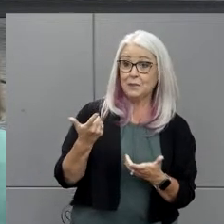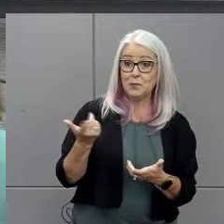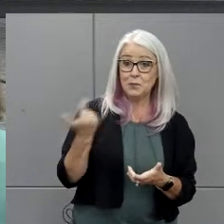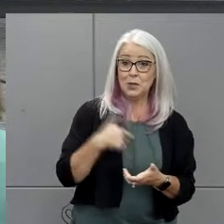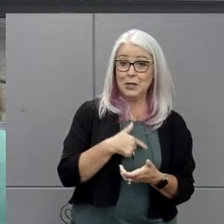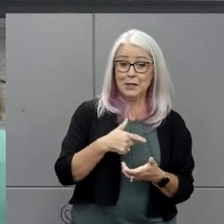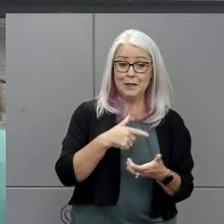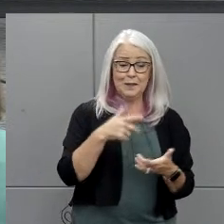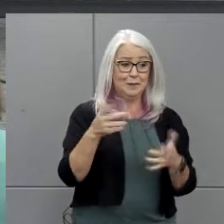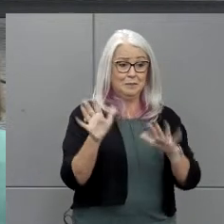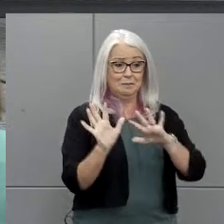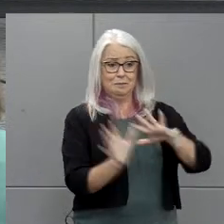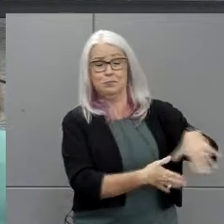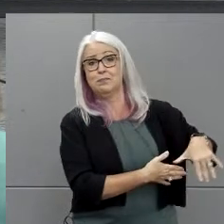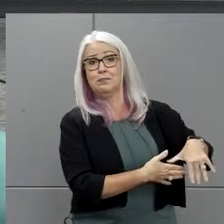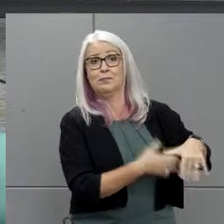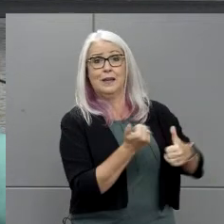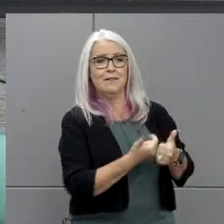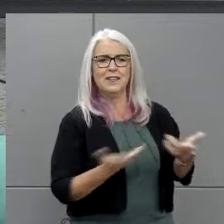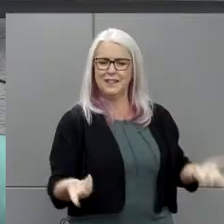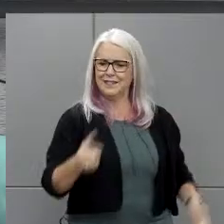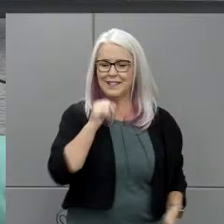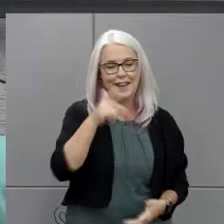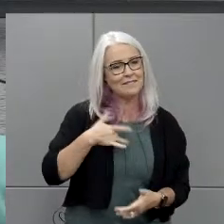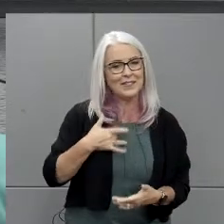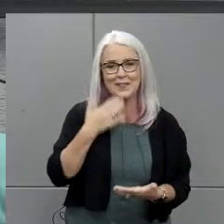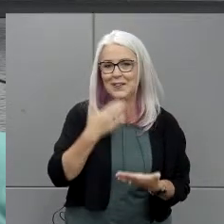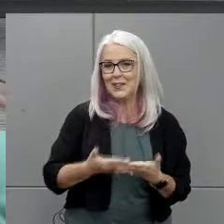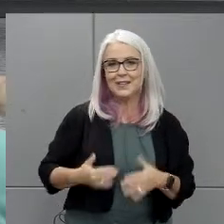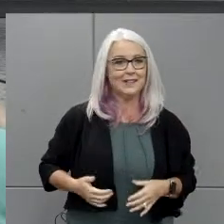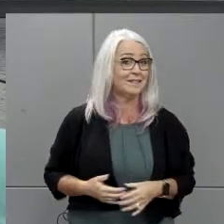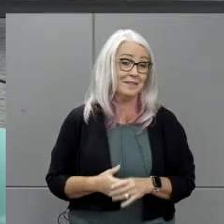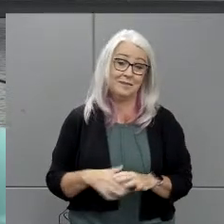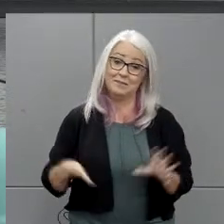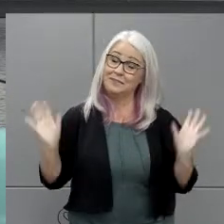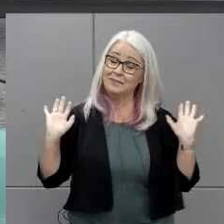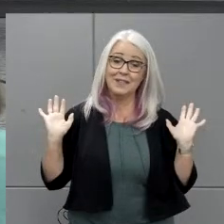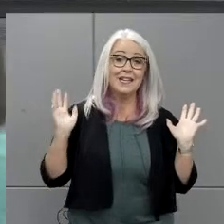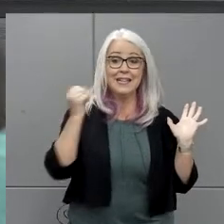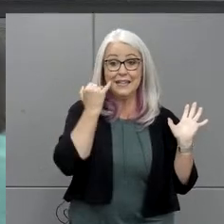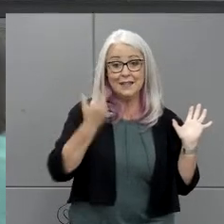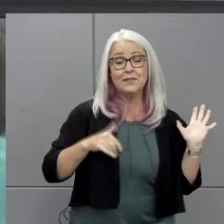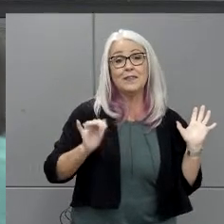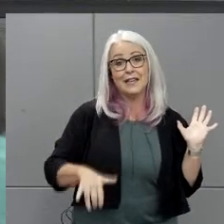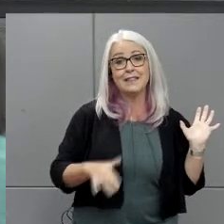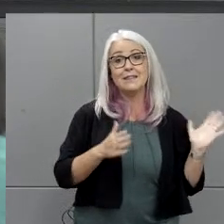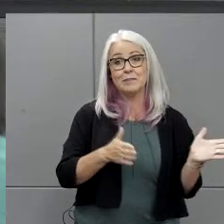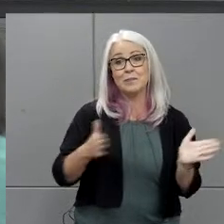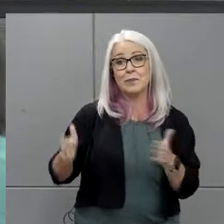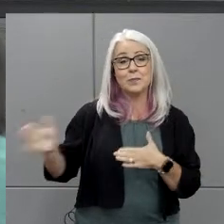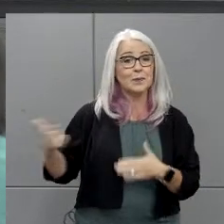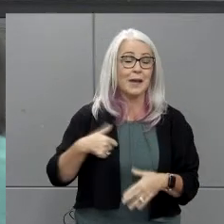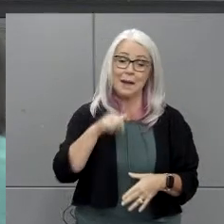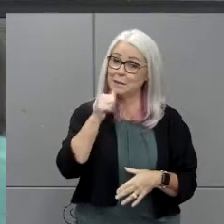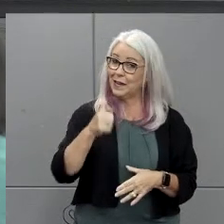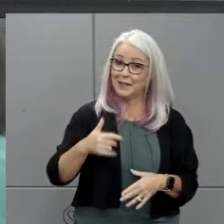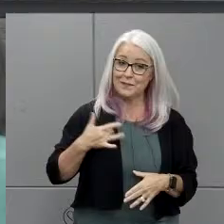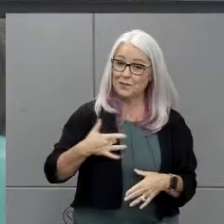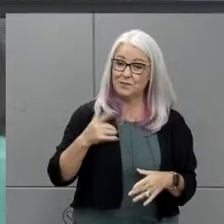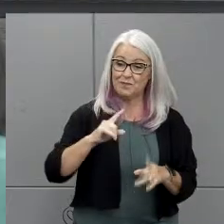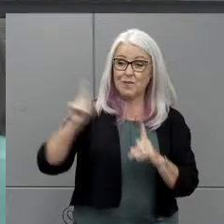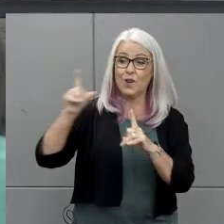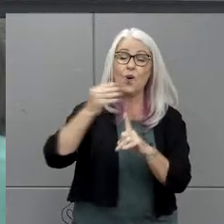be disregarded, that definitely doesn't feel good. So I'm pretty sure I probably won't, if that ends up being the case, I won't go home feeling as